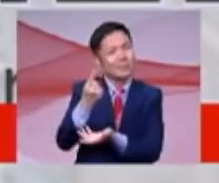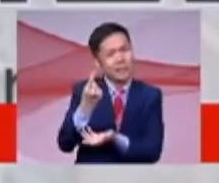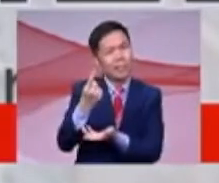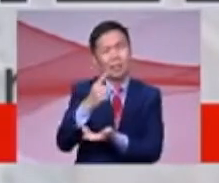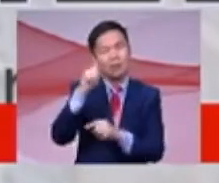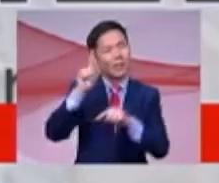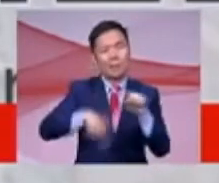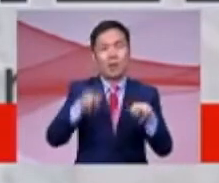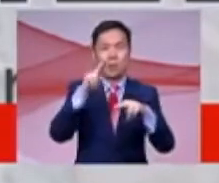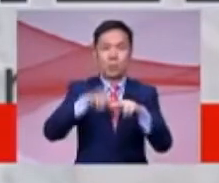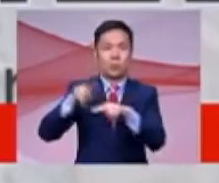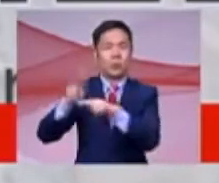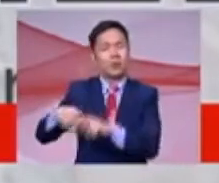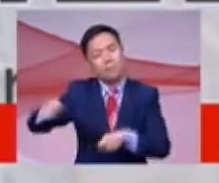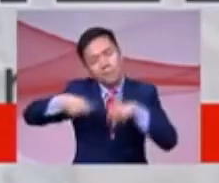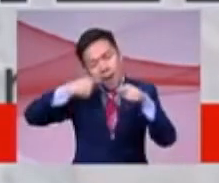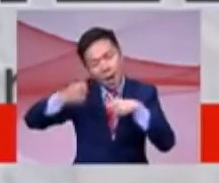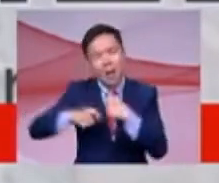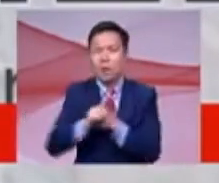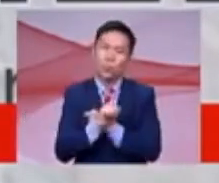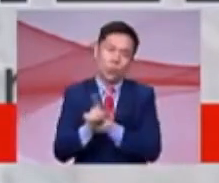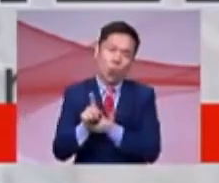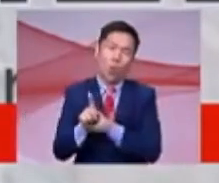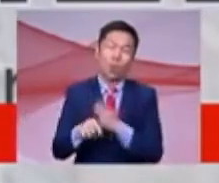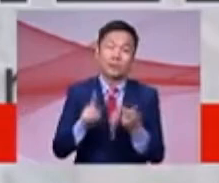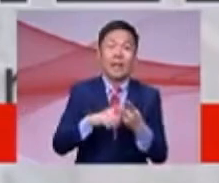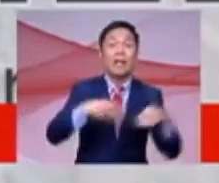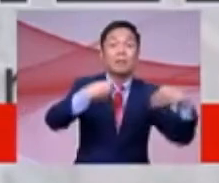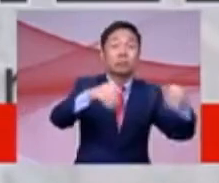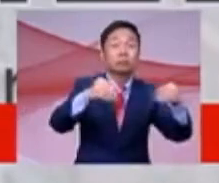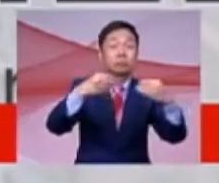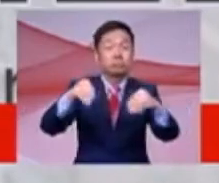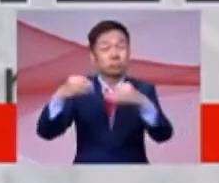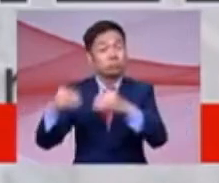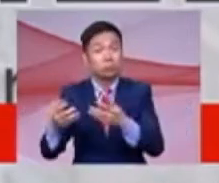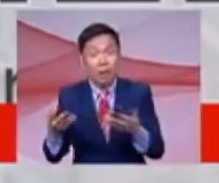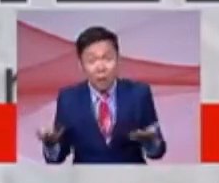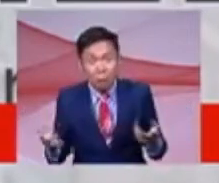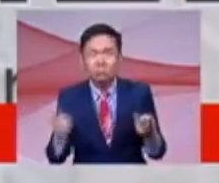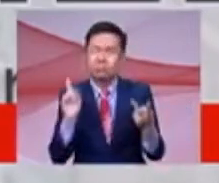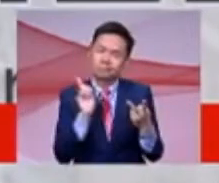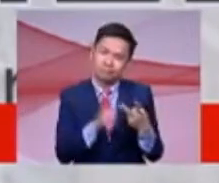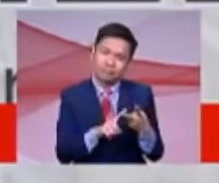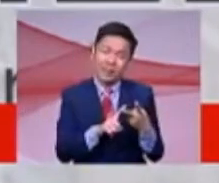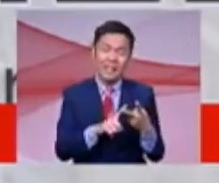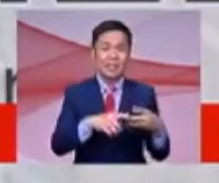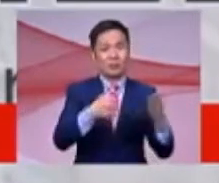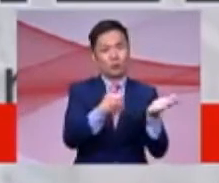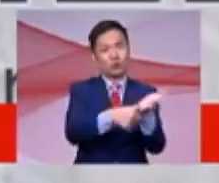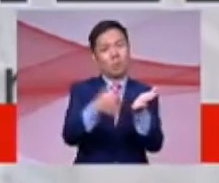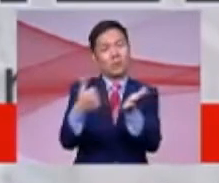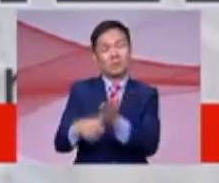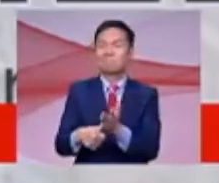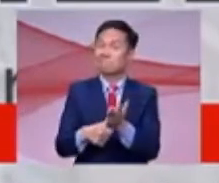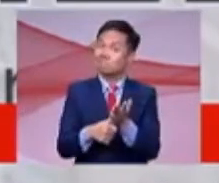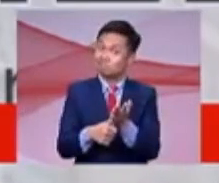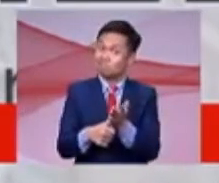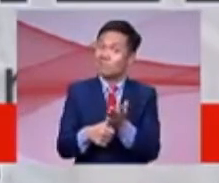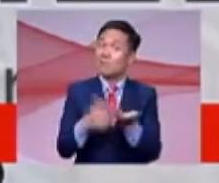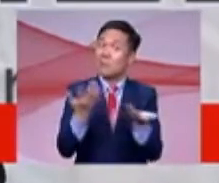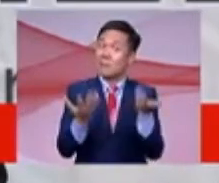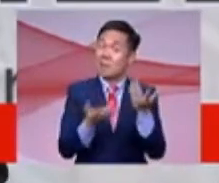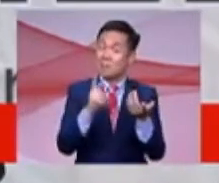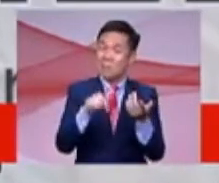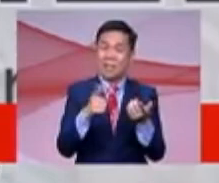limit the infection in the restaurant. Then in the retails, perhaps we have to look into the malls and etc. We allow